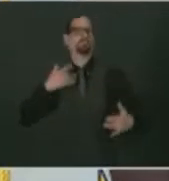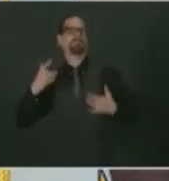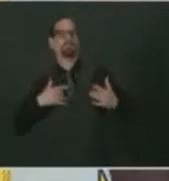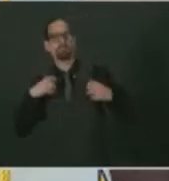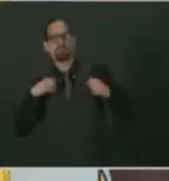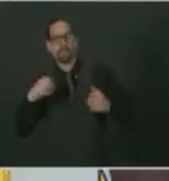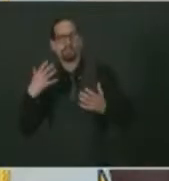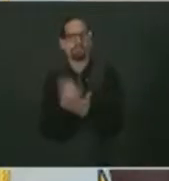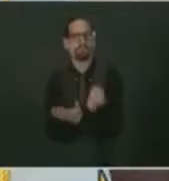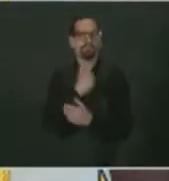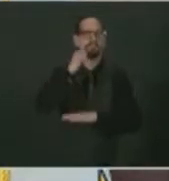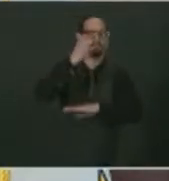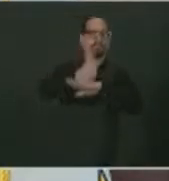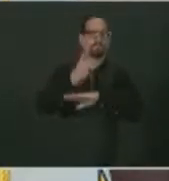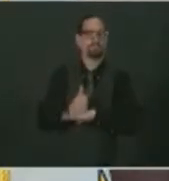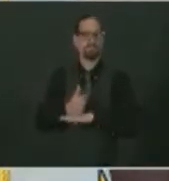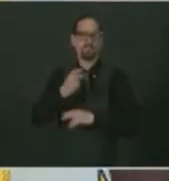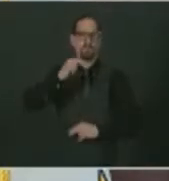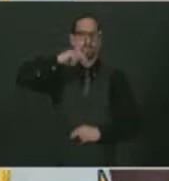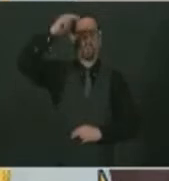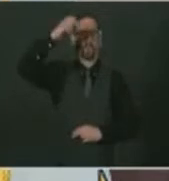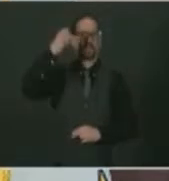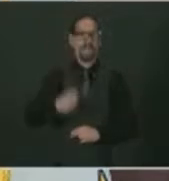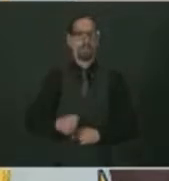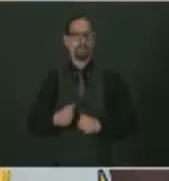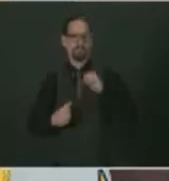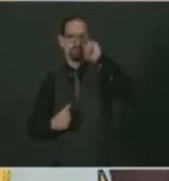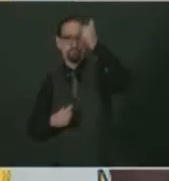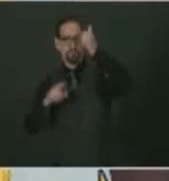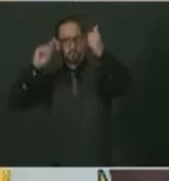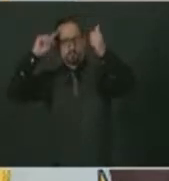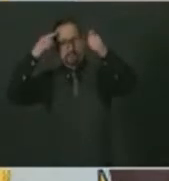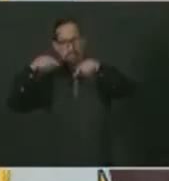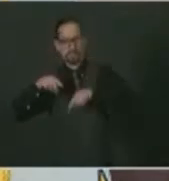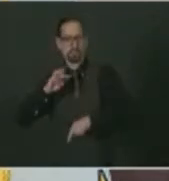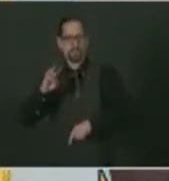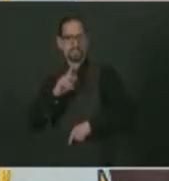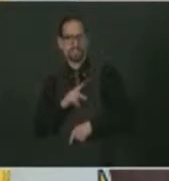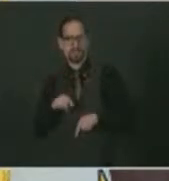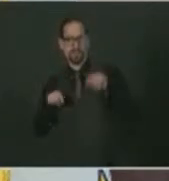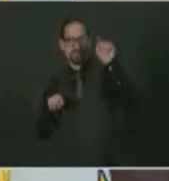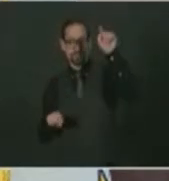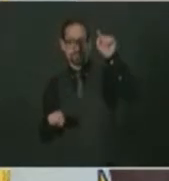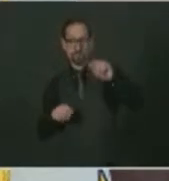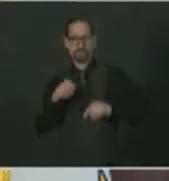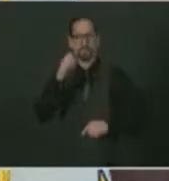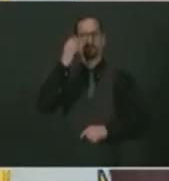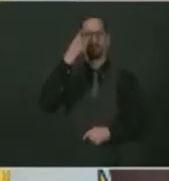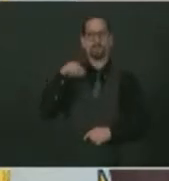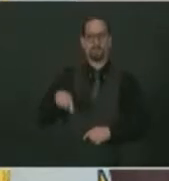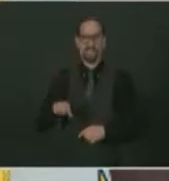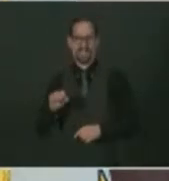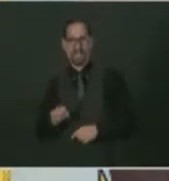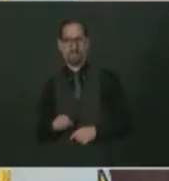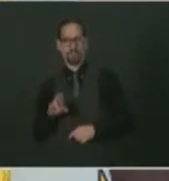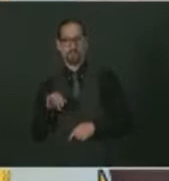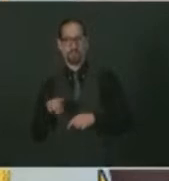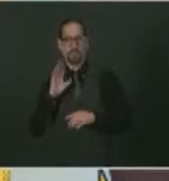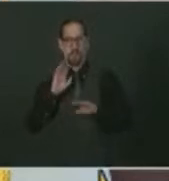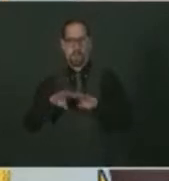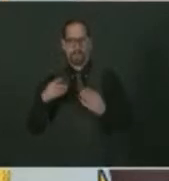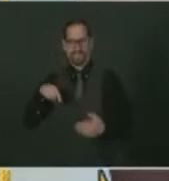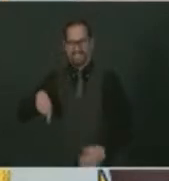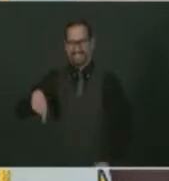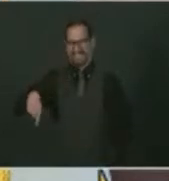described. As the governor shared, our South County site at the Schneider Electric facility will open this Saturday and will operate from 2